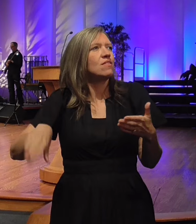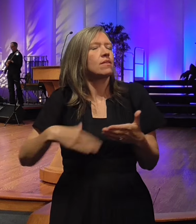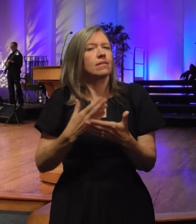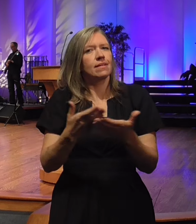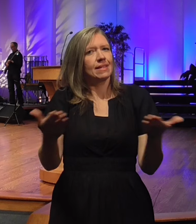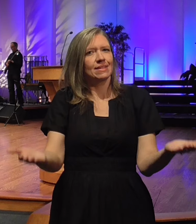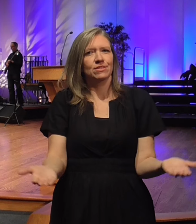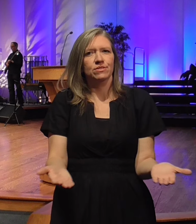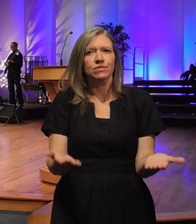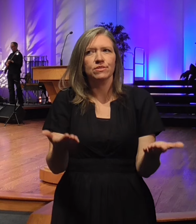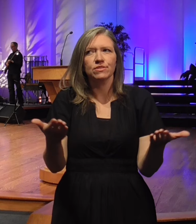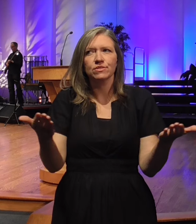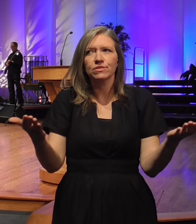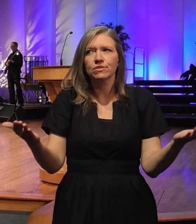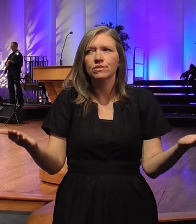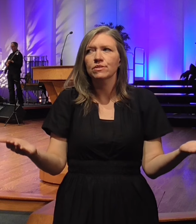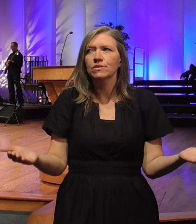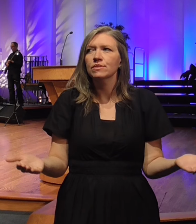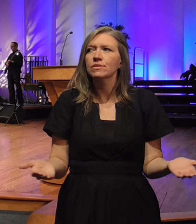to disappear,